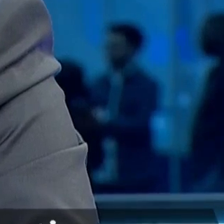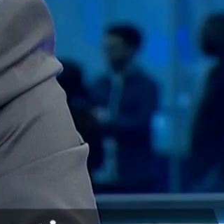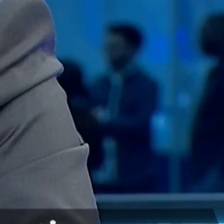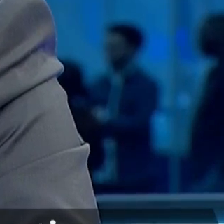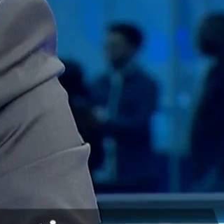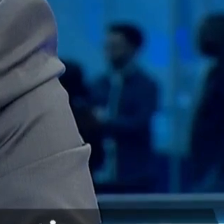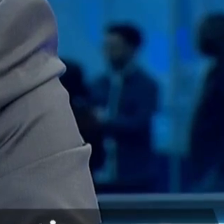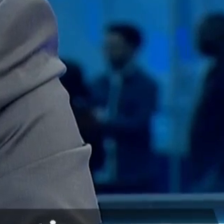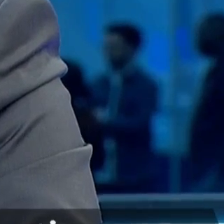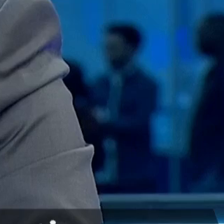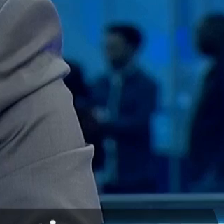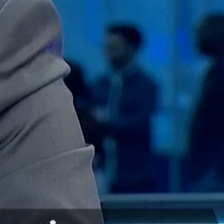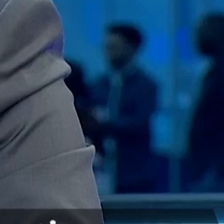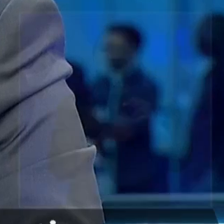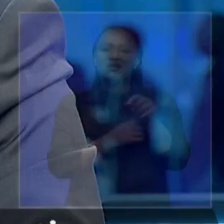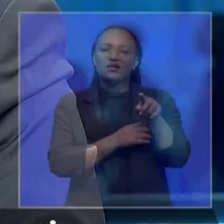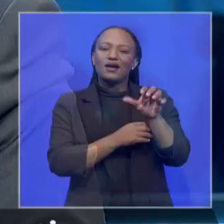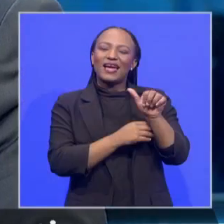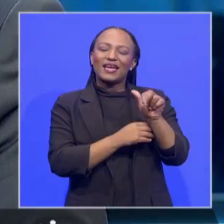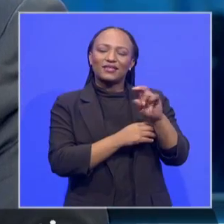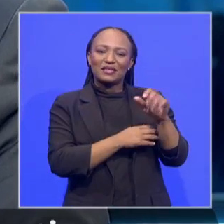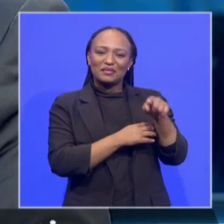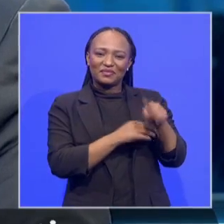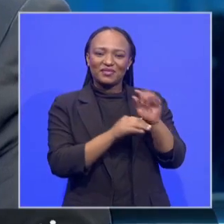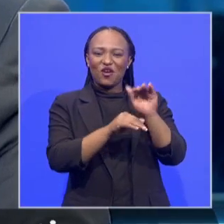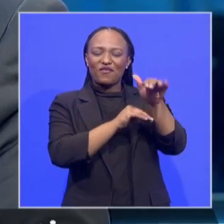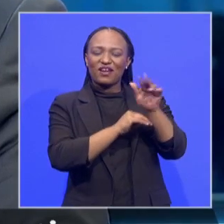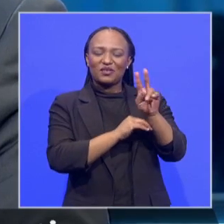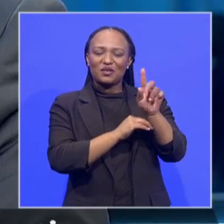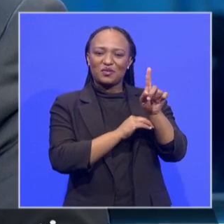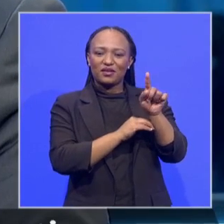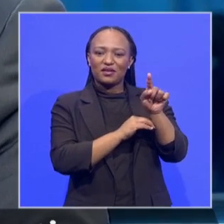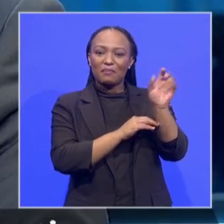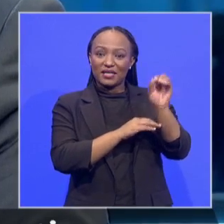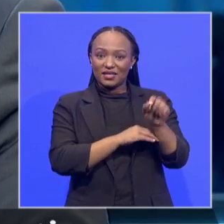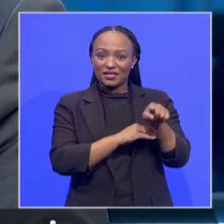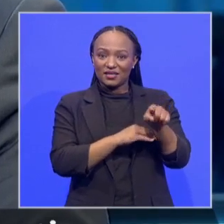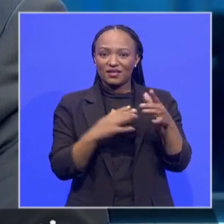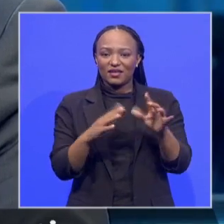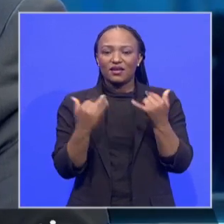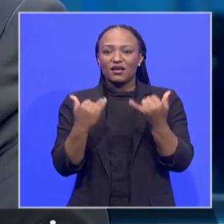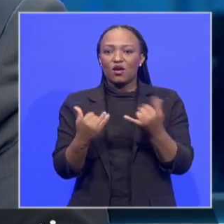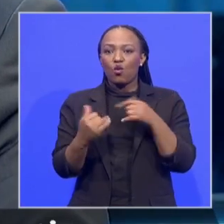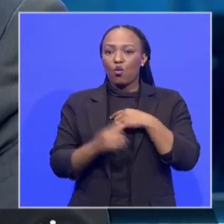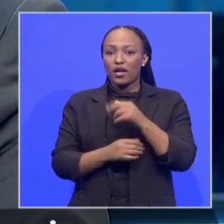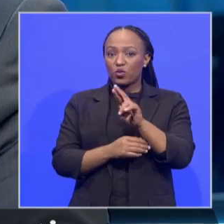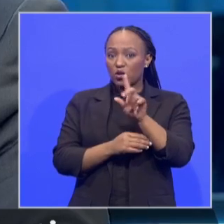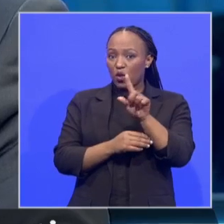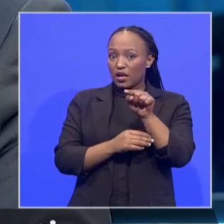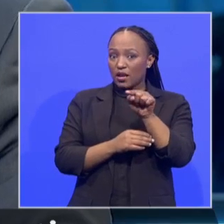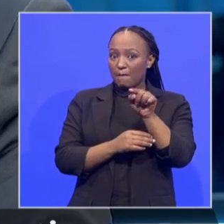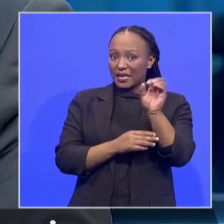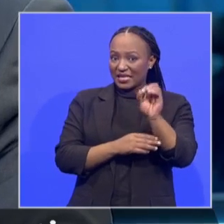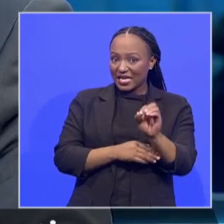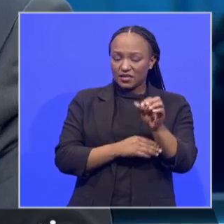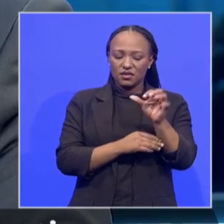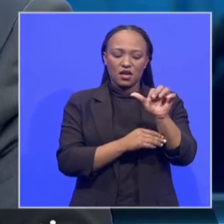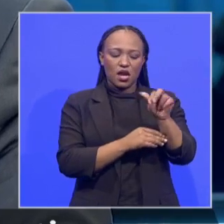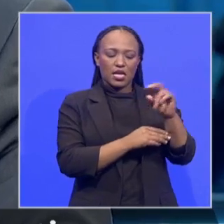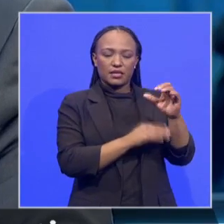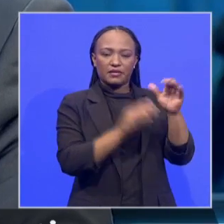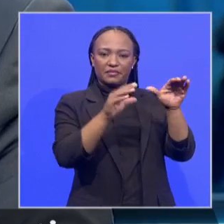at just over 21%. Now, these voting districts that make up this 21% for ANC, if we have to